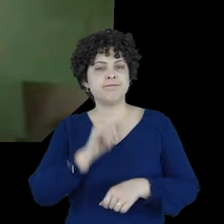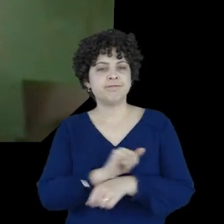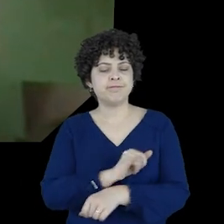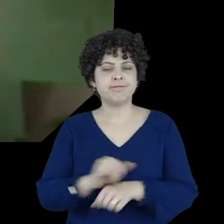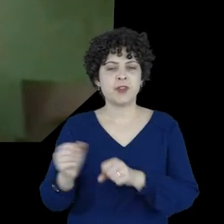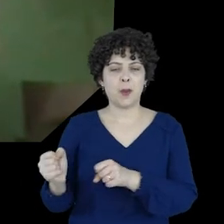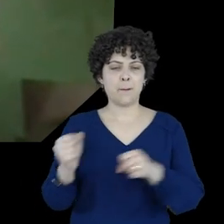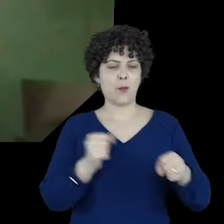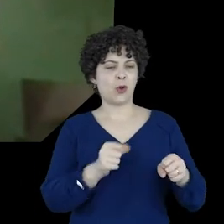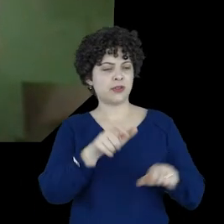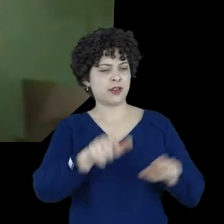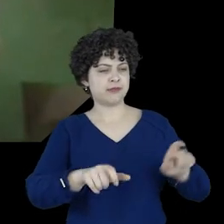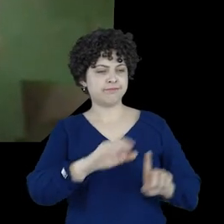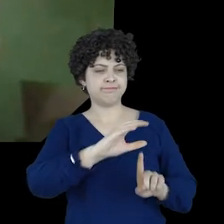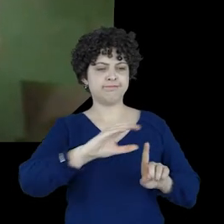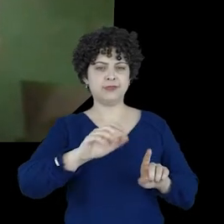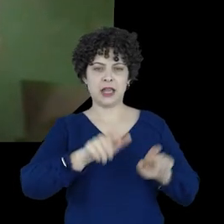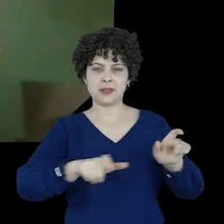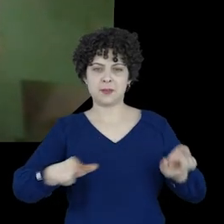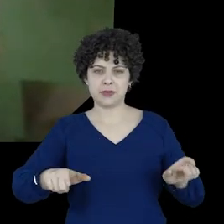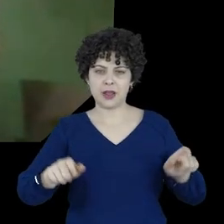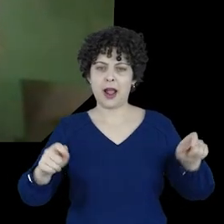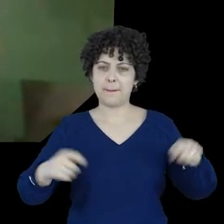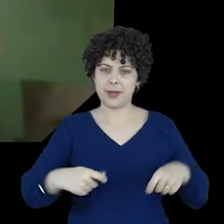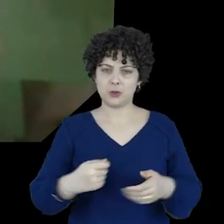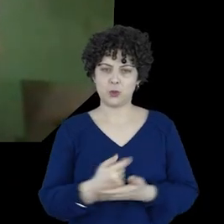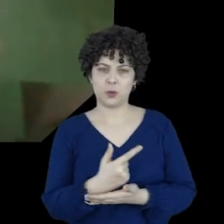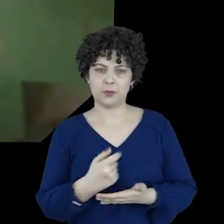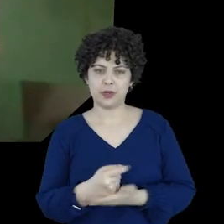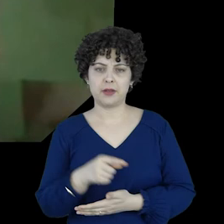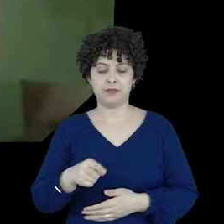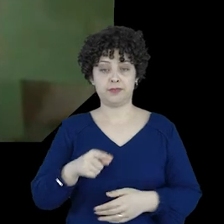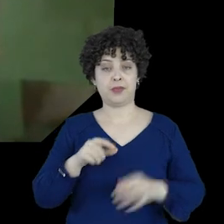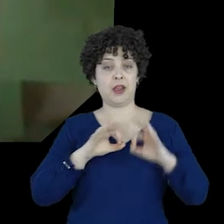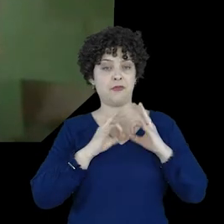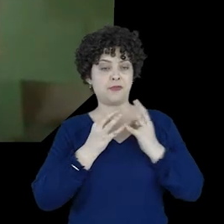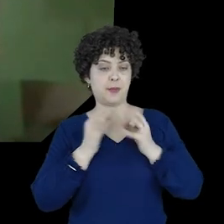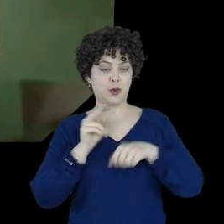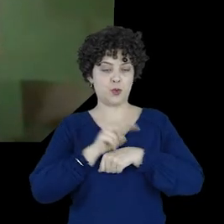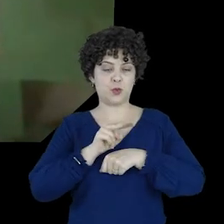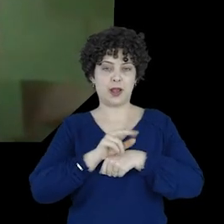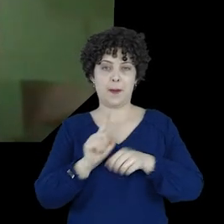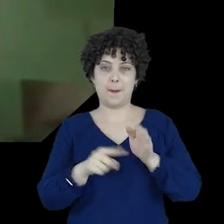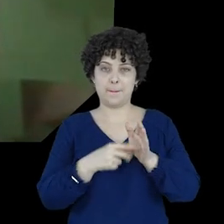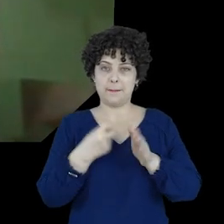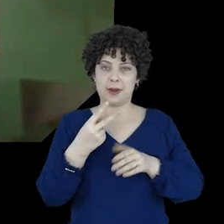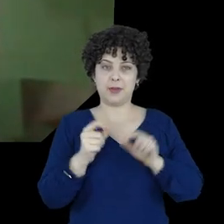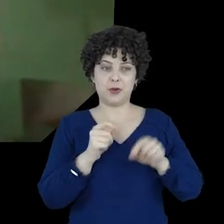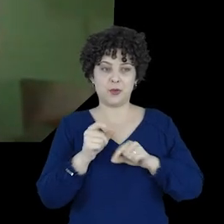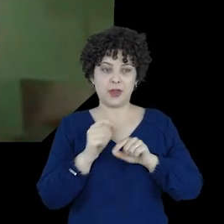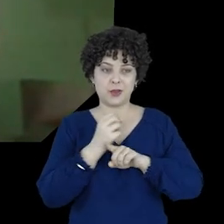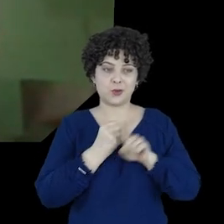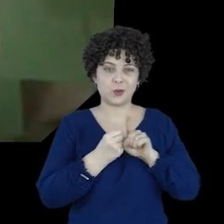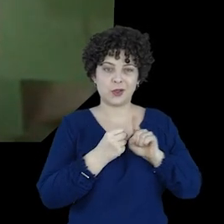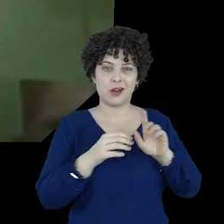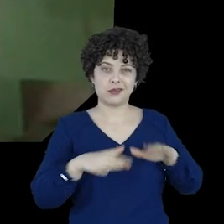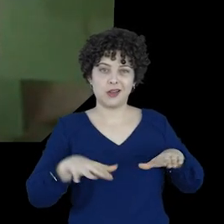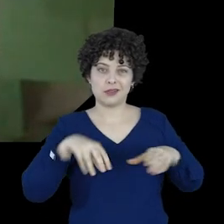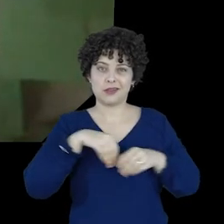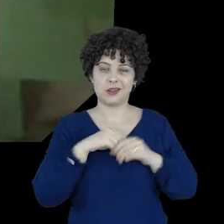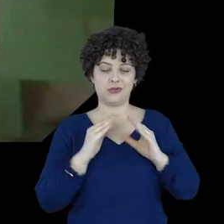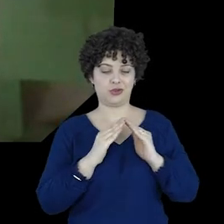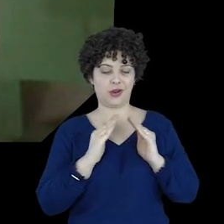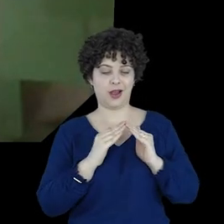to empower the consumers enough, just so if it means parents